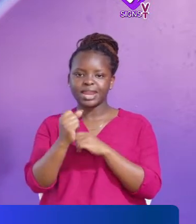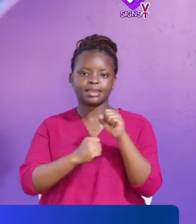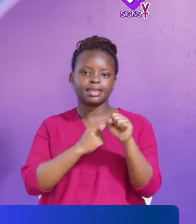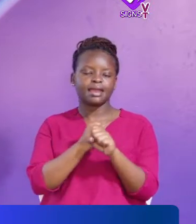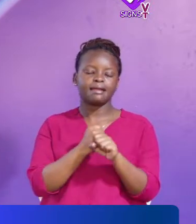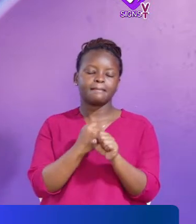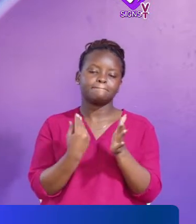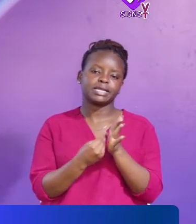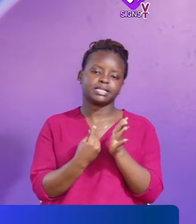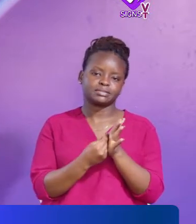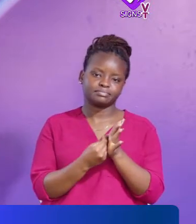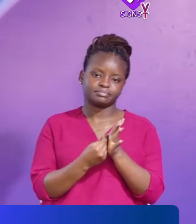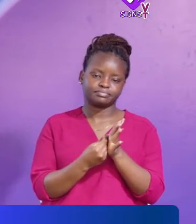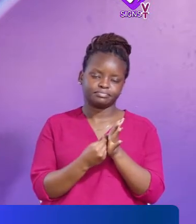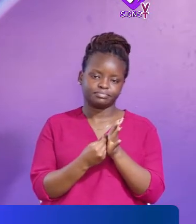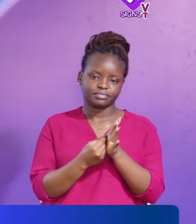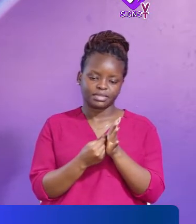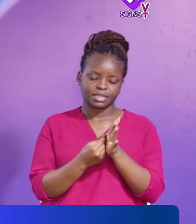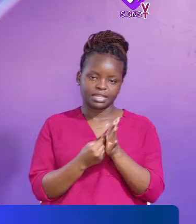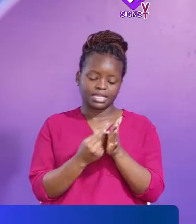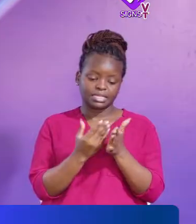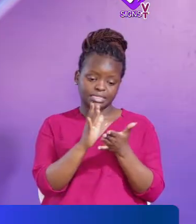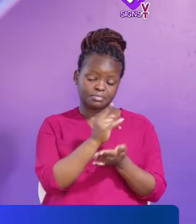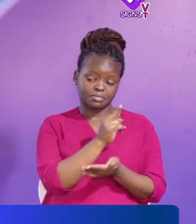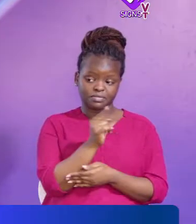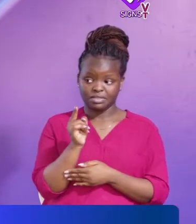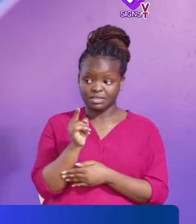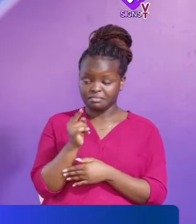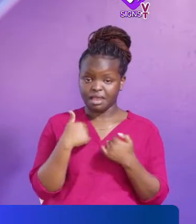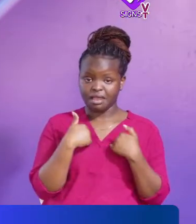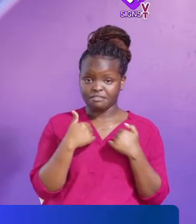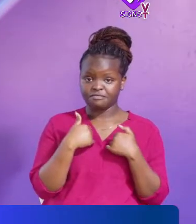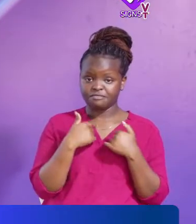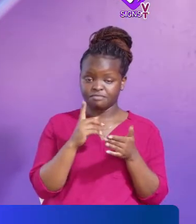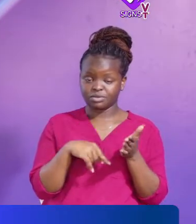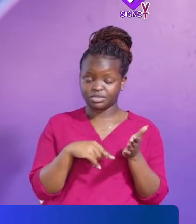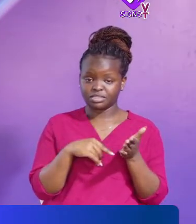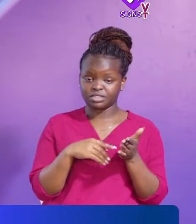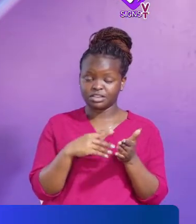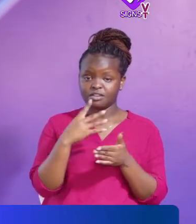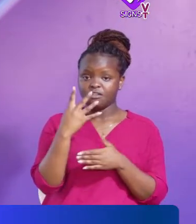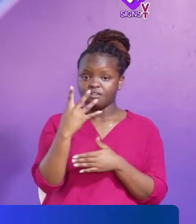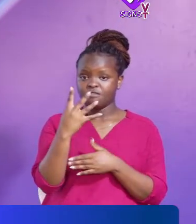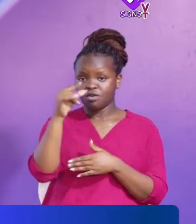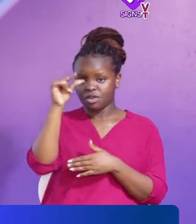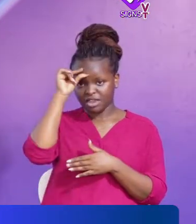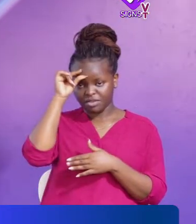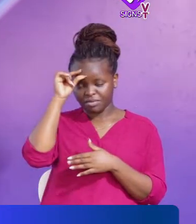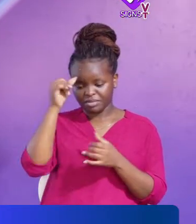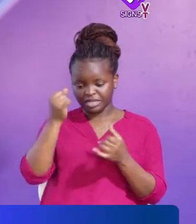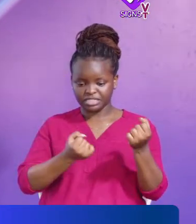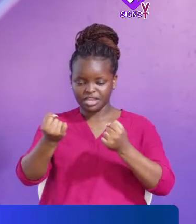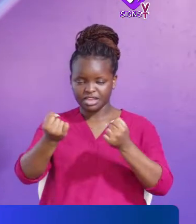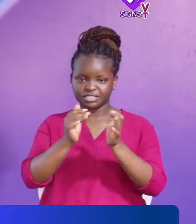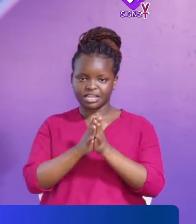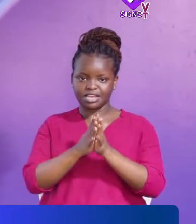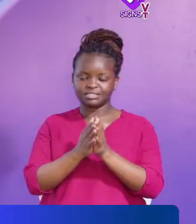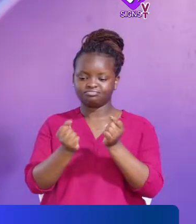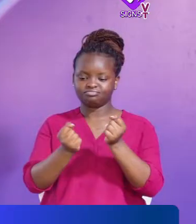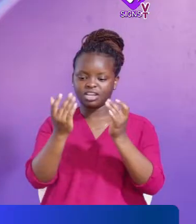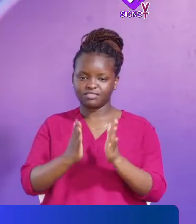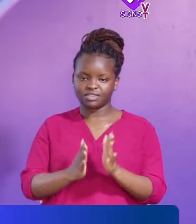money. Yeah. Some of them have at least 4 government vehicles and drivers, At their isn't